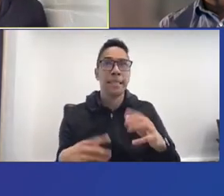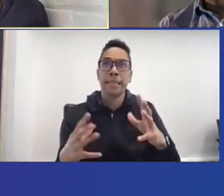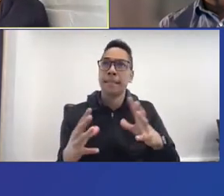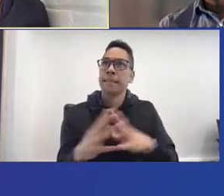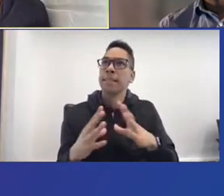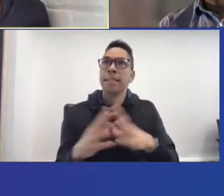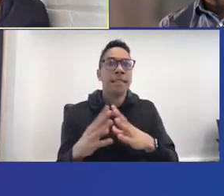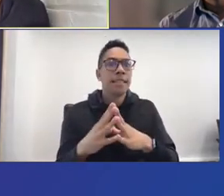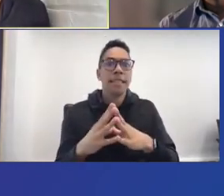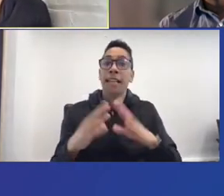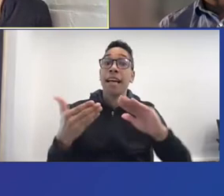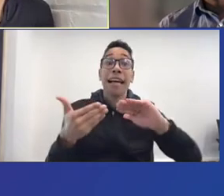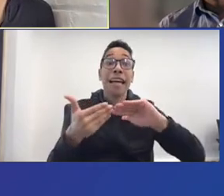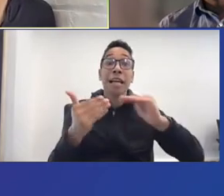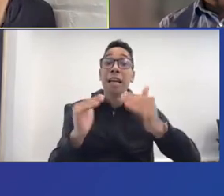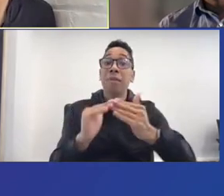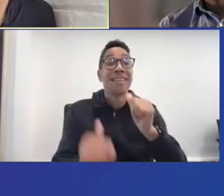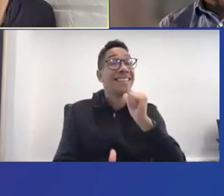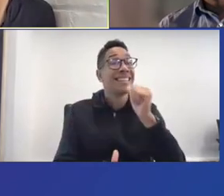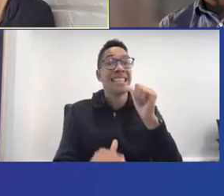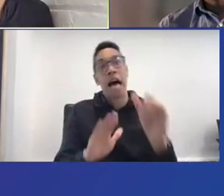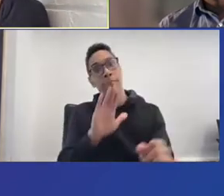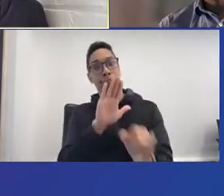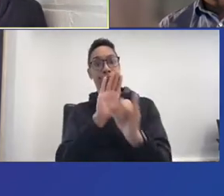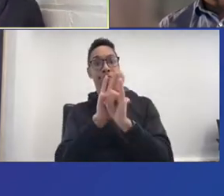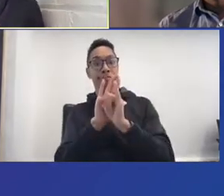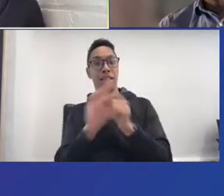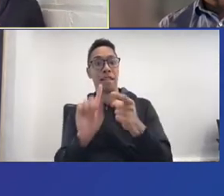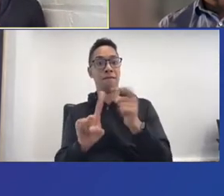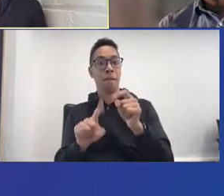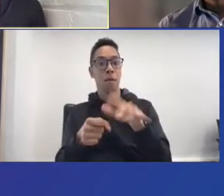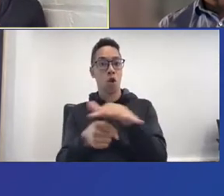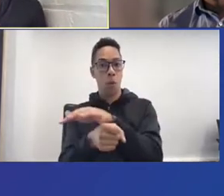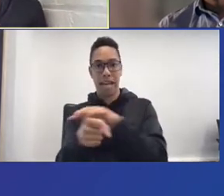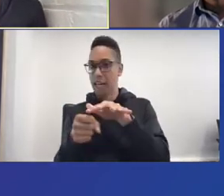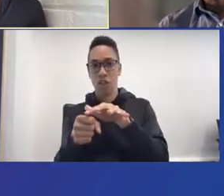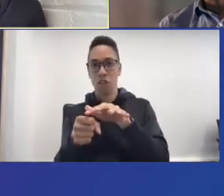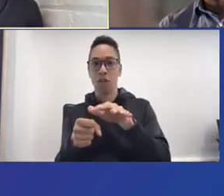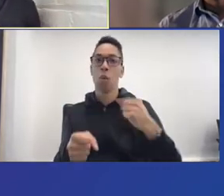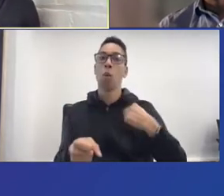it's a community not defined not by geography. It's a community defined by identification.